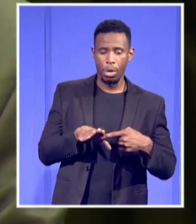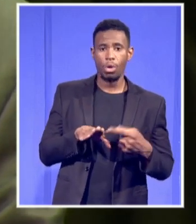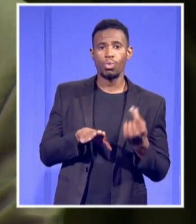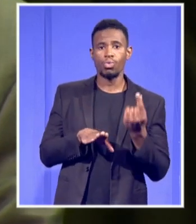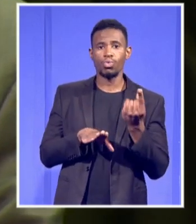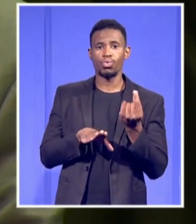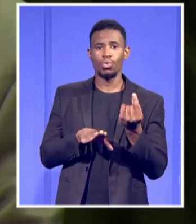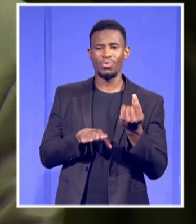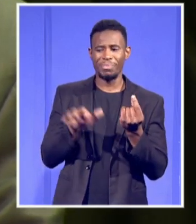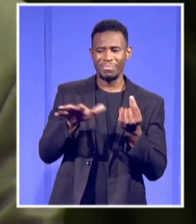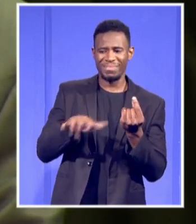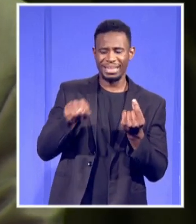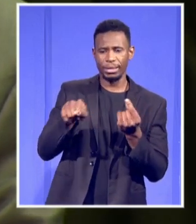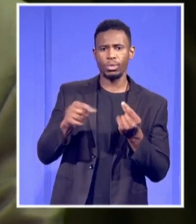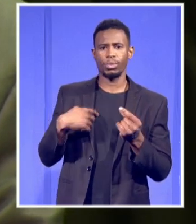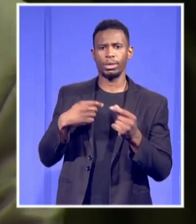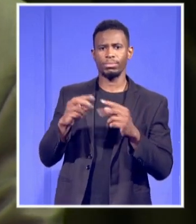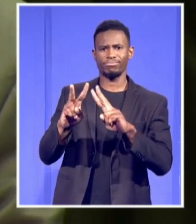those slum areas.